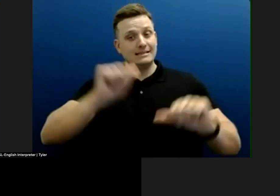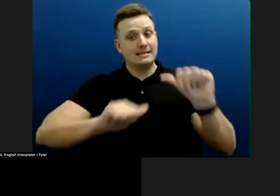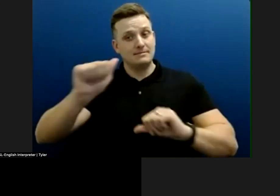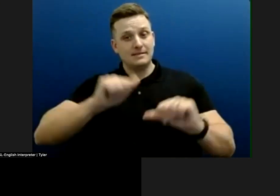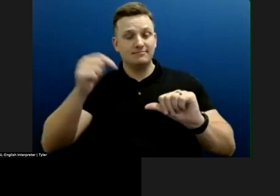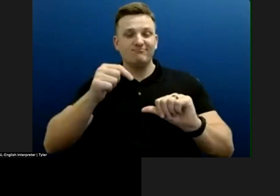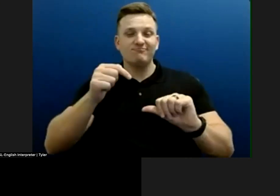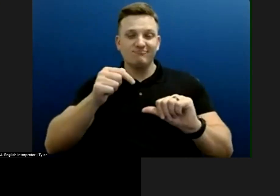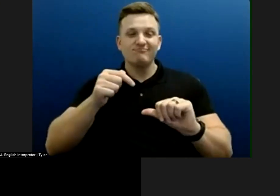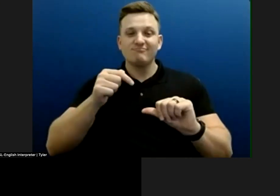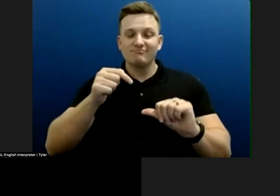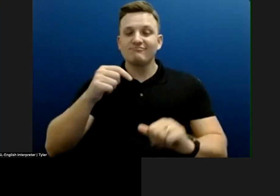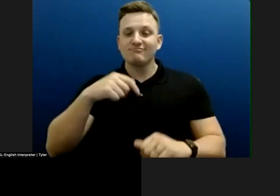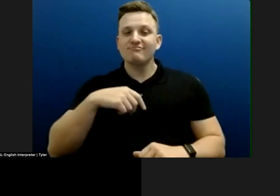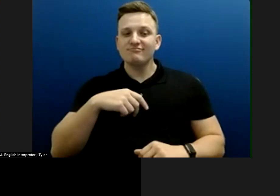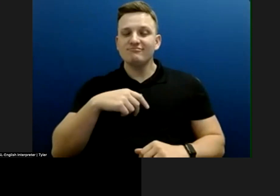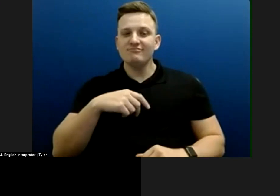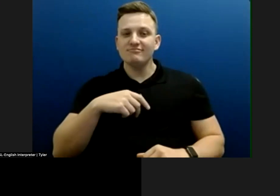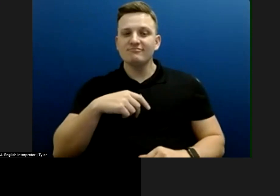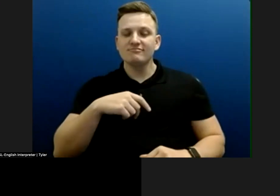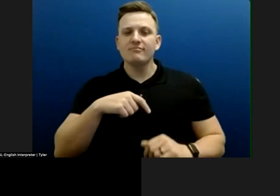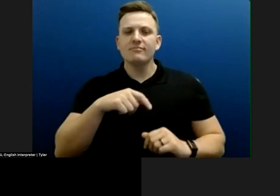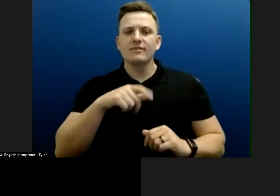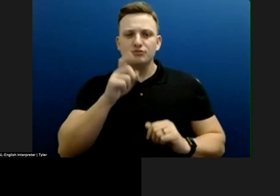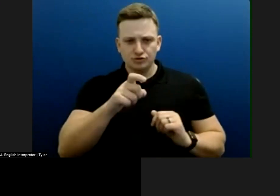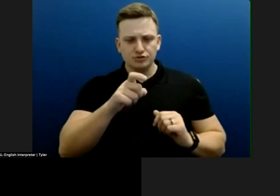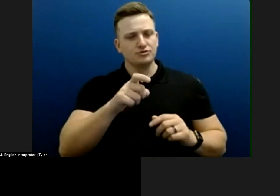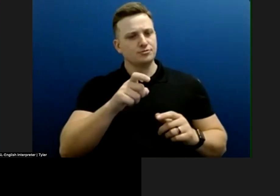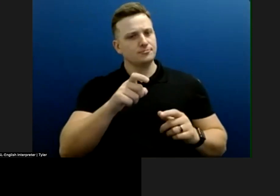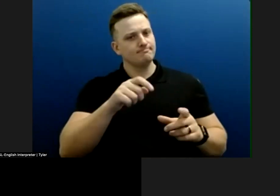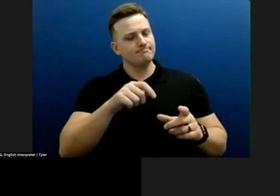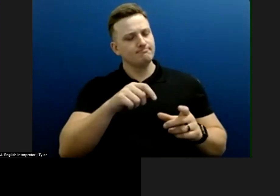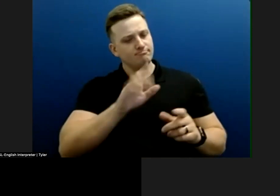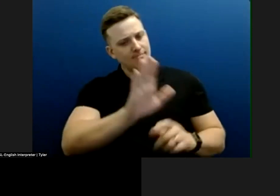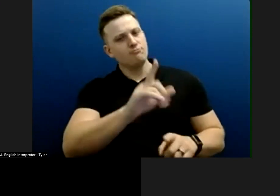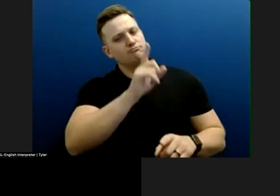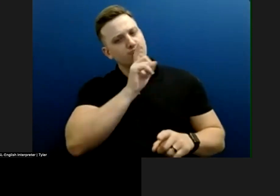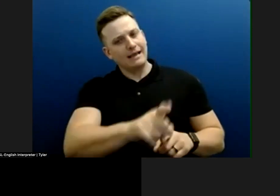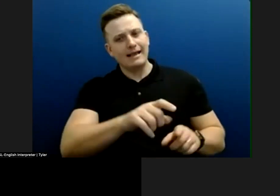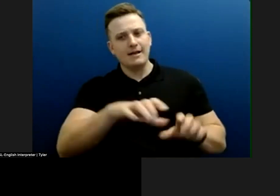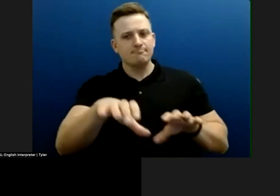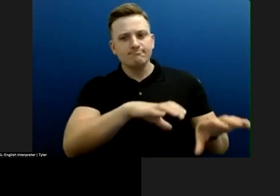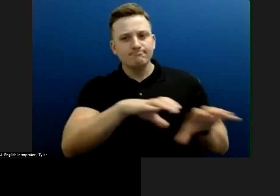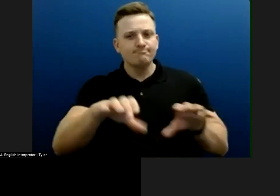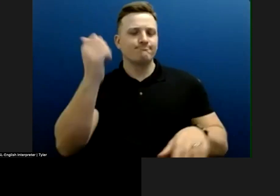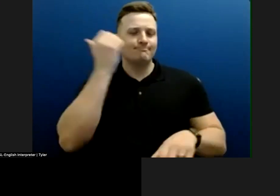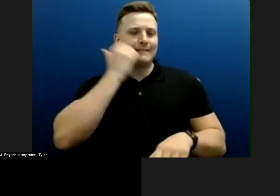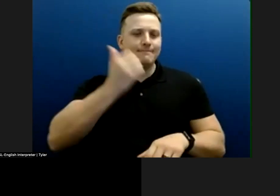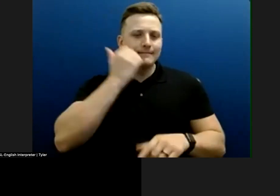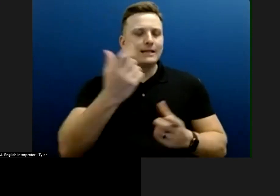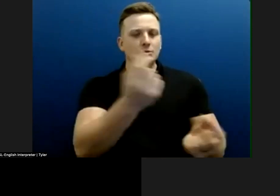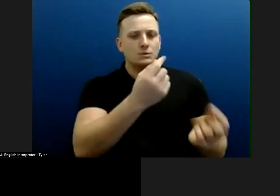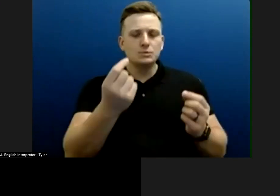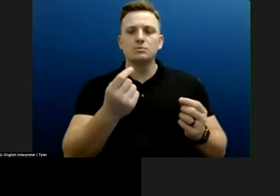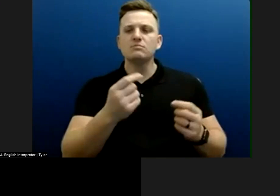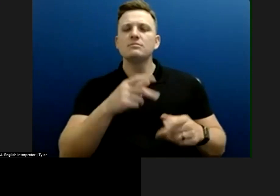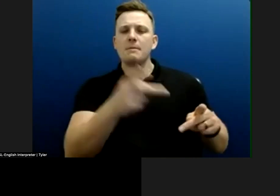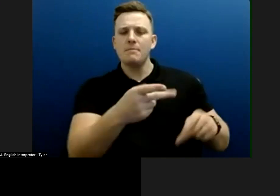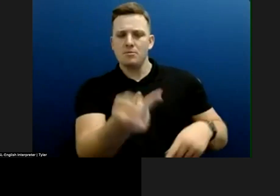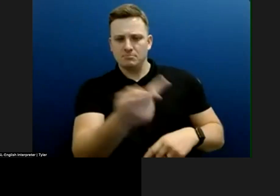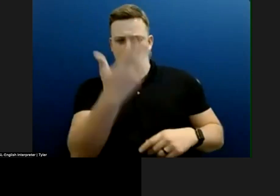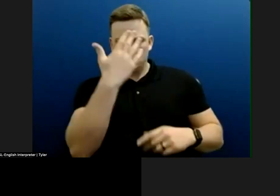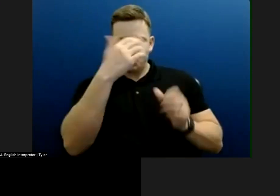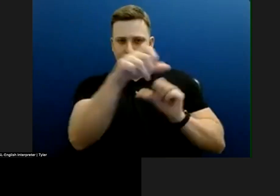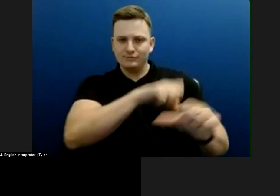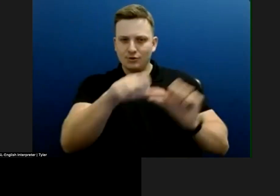happen in real activities that a person does every day with people that they know really well, with people that they trust,